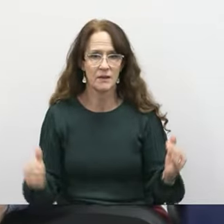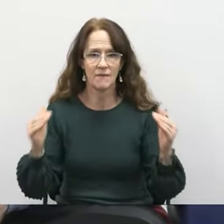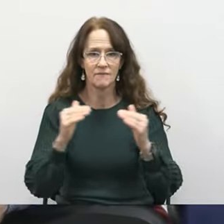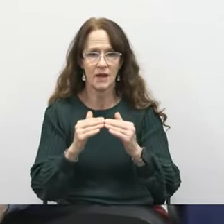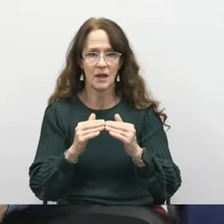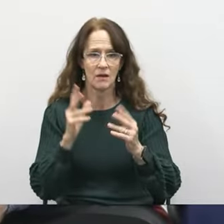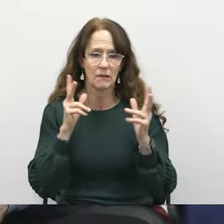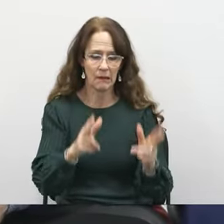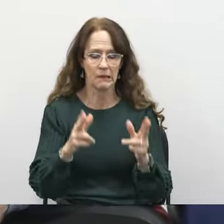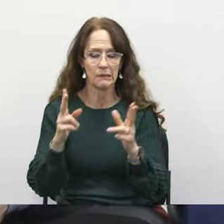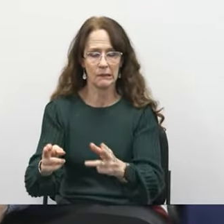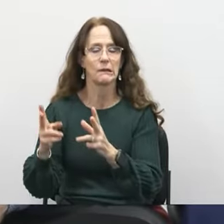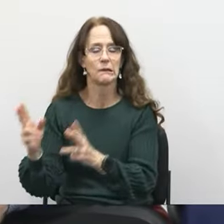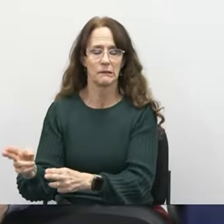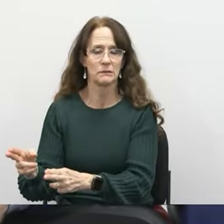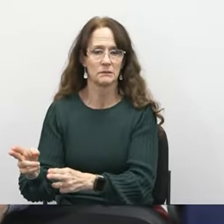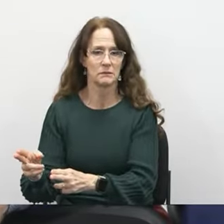slashes.